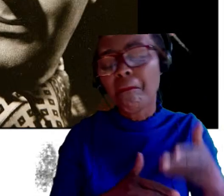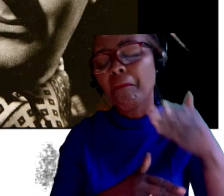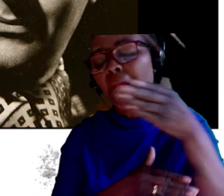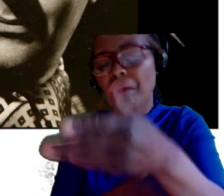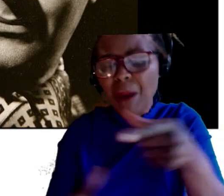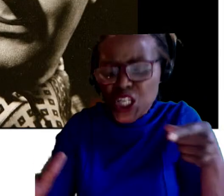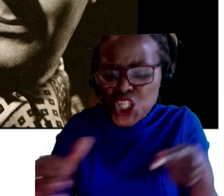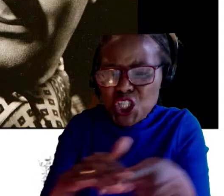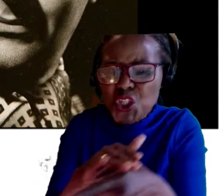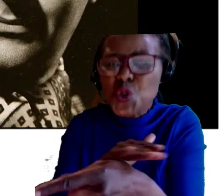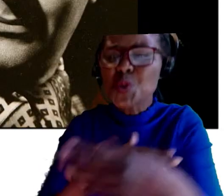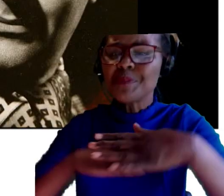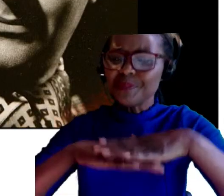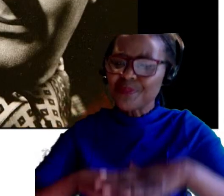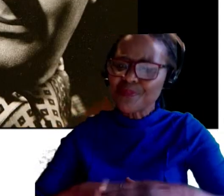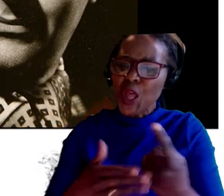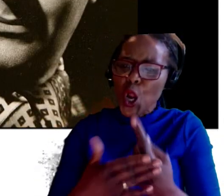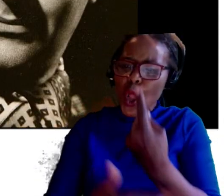just to hear him.